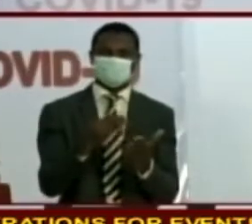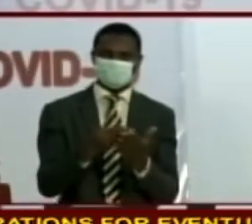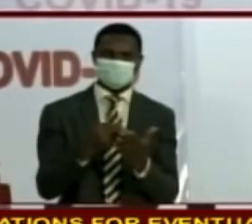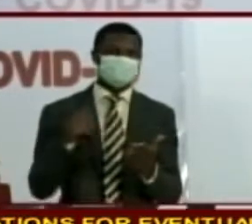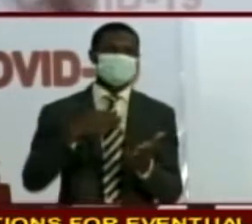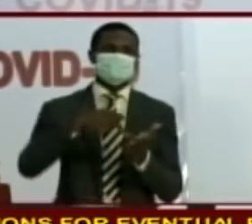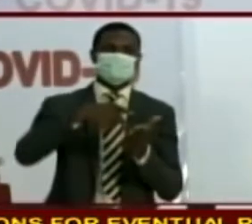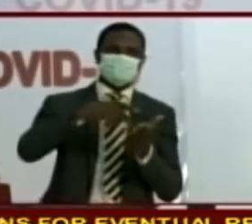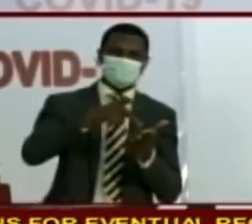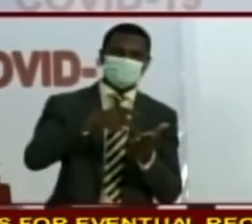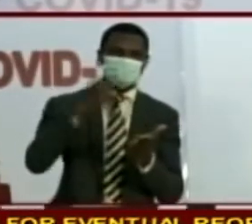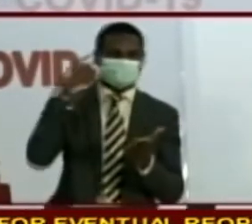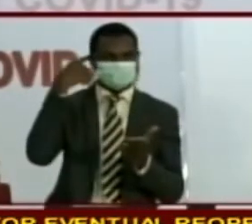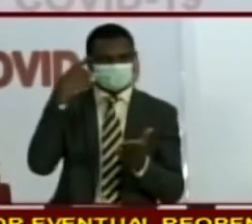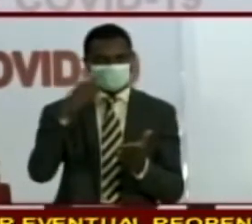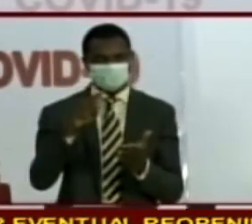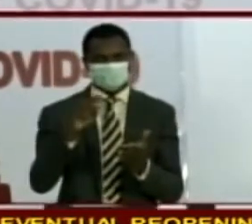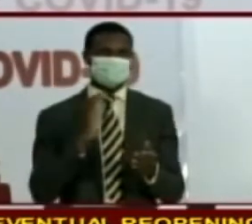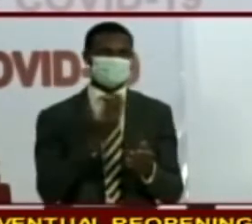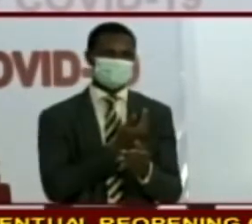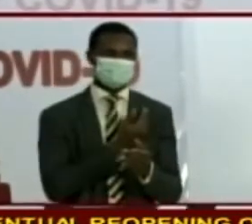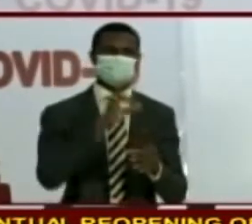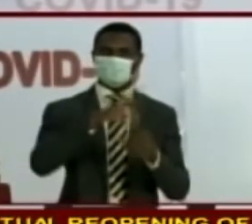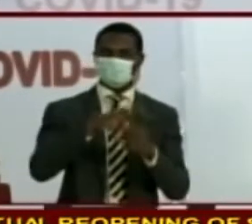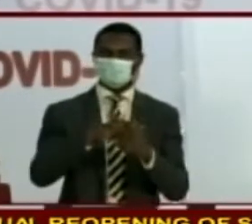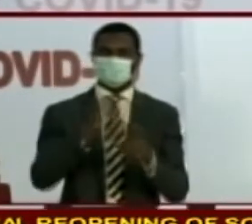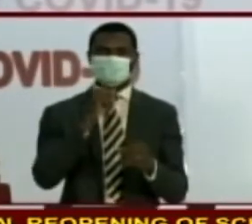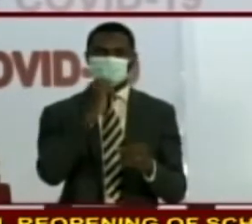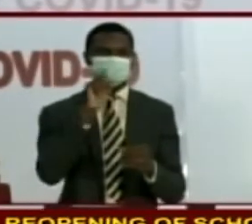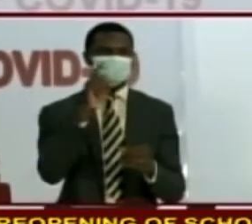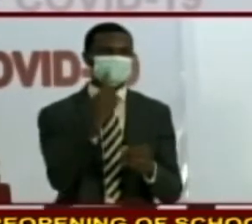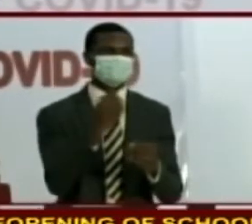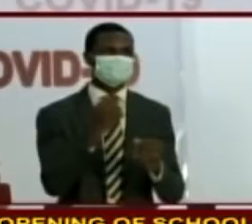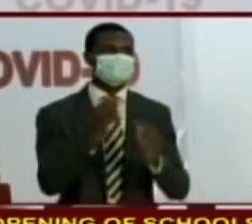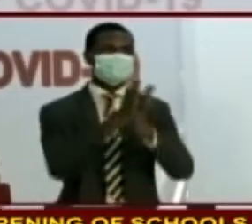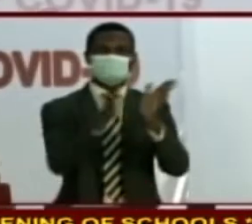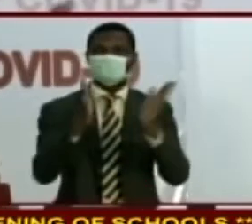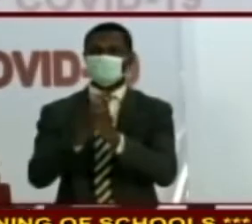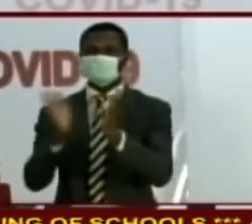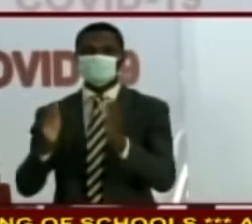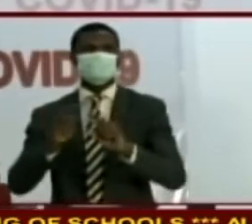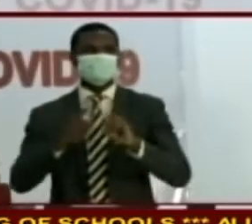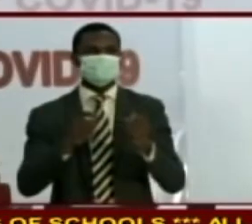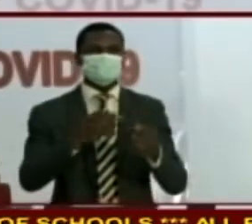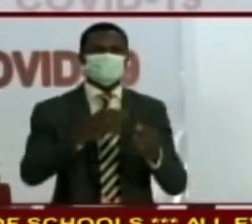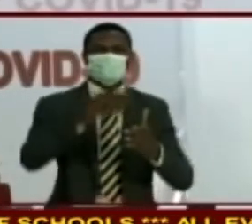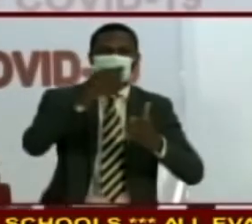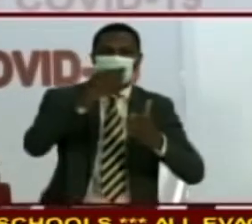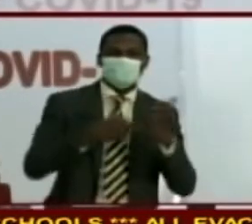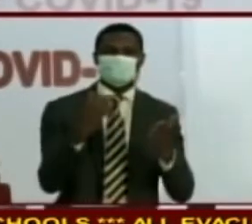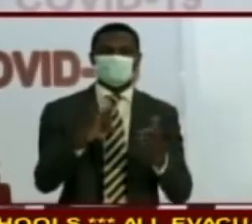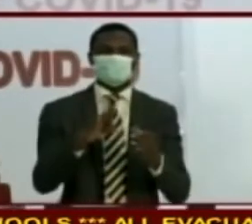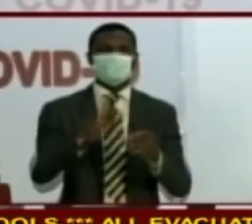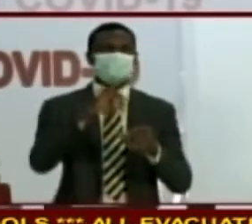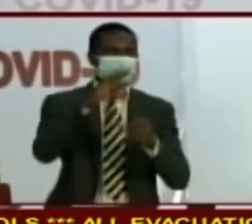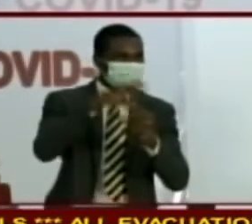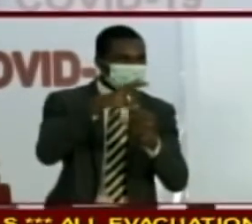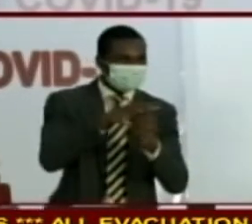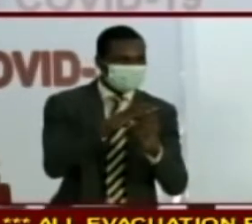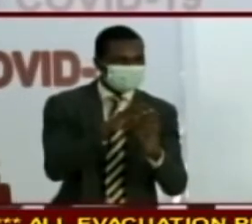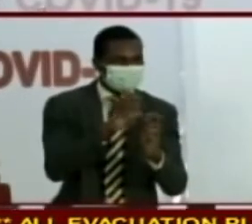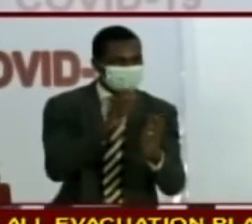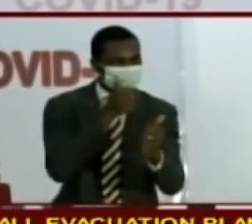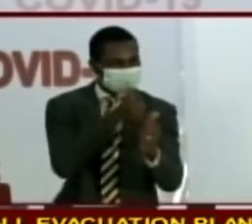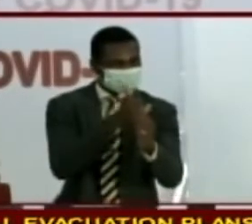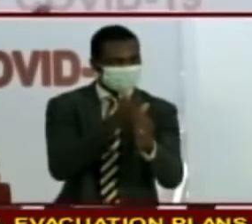only the cost of campaigns by the candidates, but the cost of even conduct of the elections. Because we realized that we